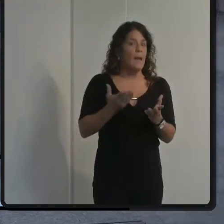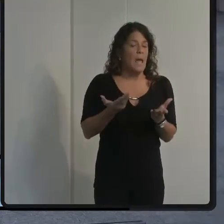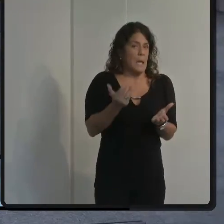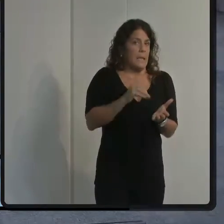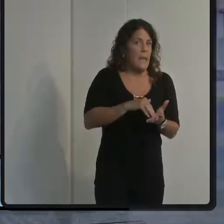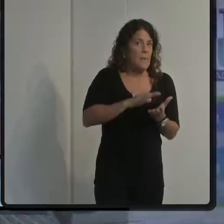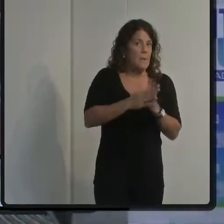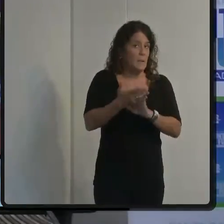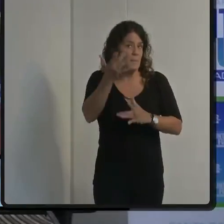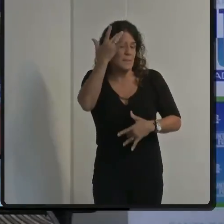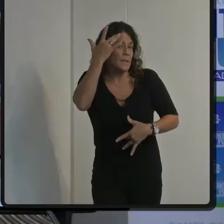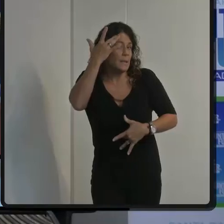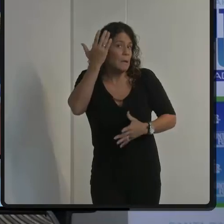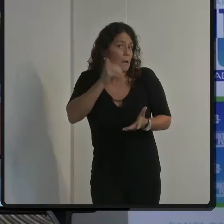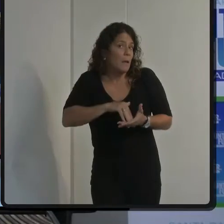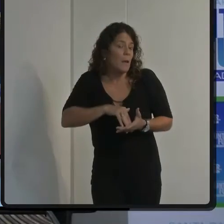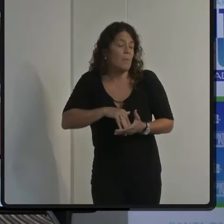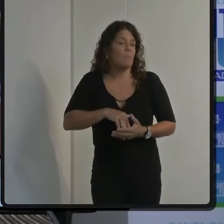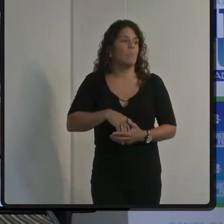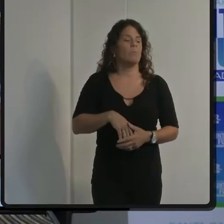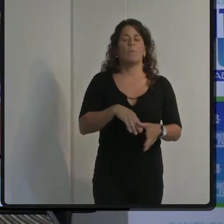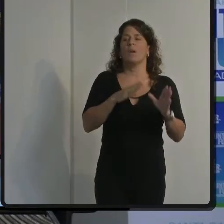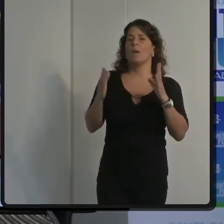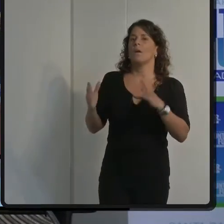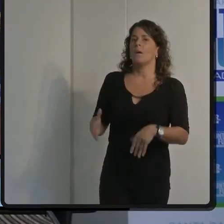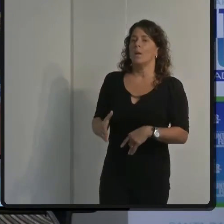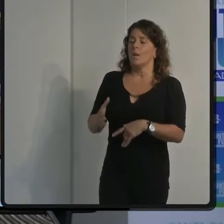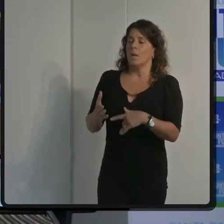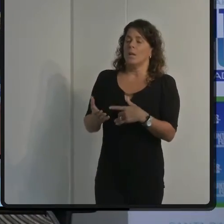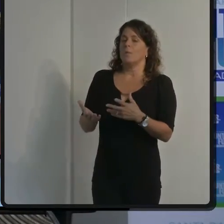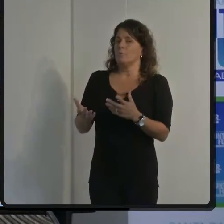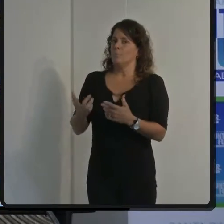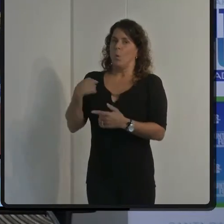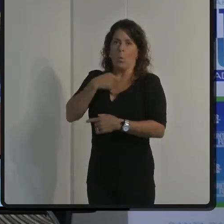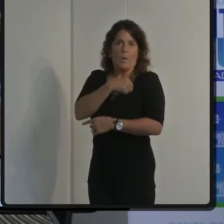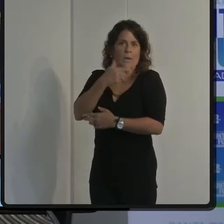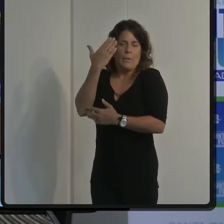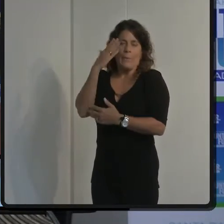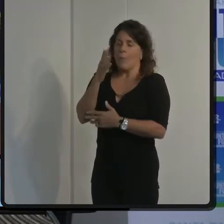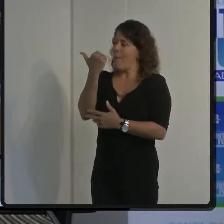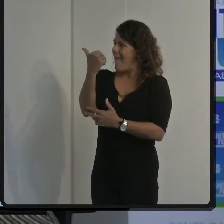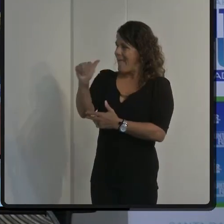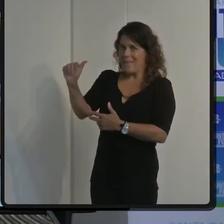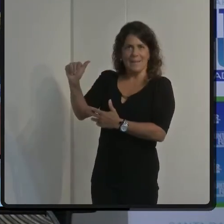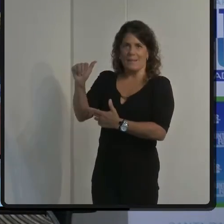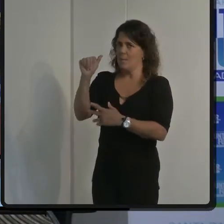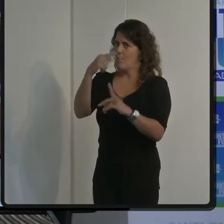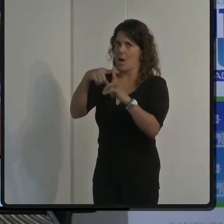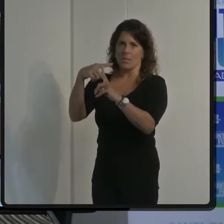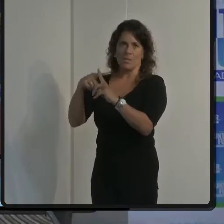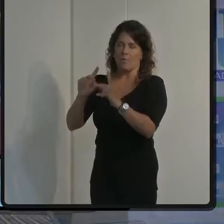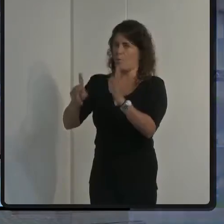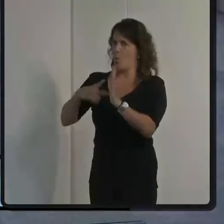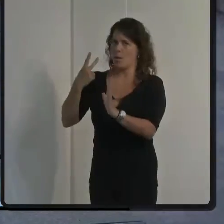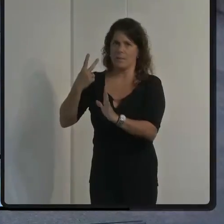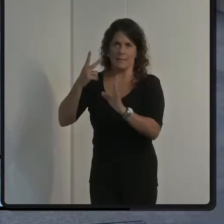Most likely not. There is not a single case known in the literature so far.